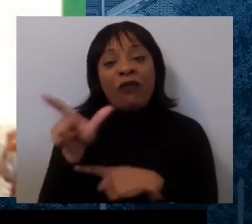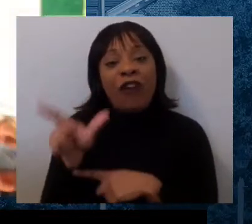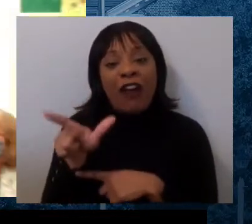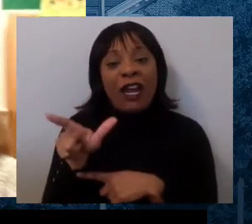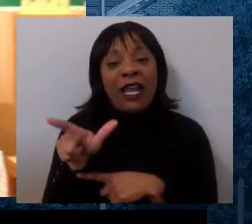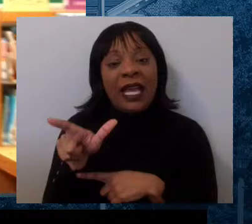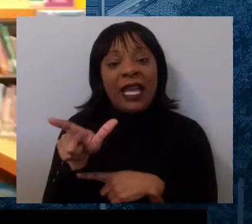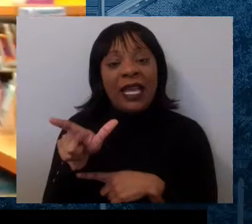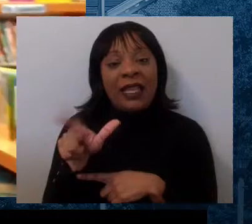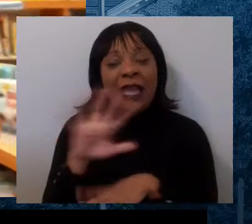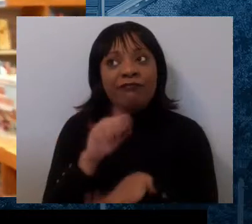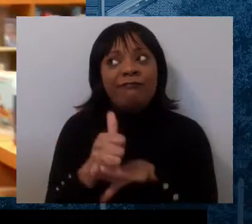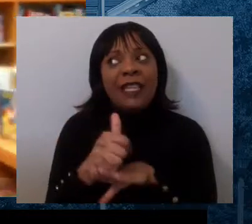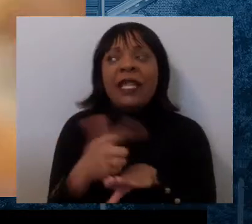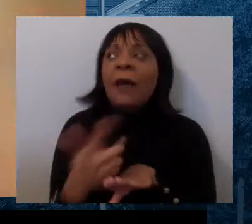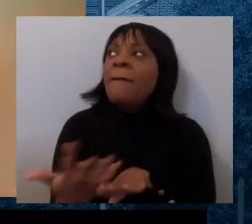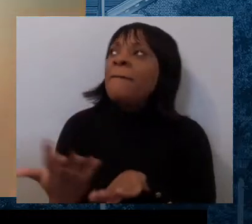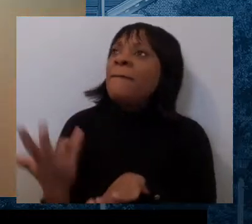in